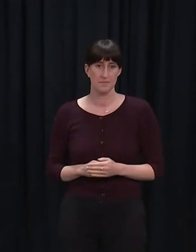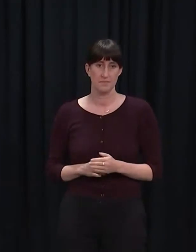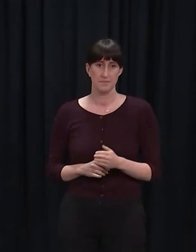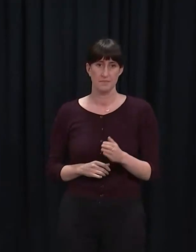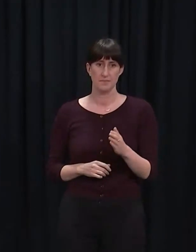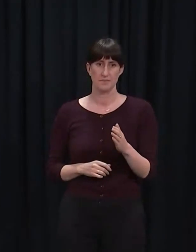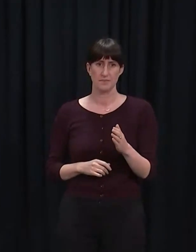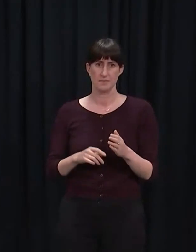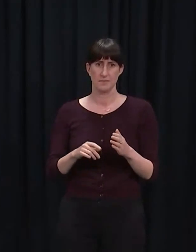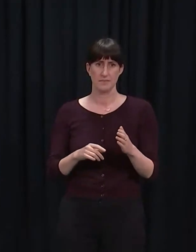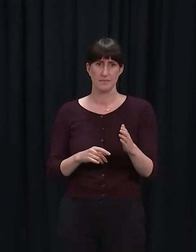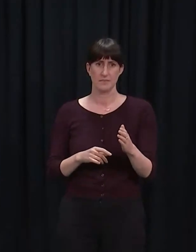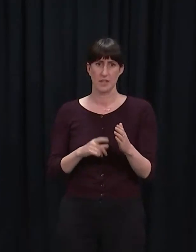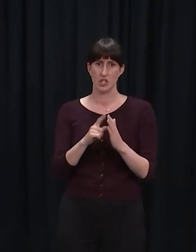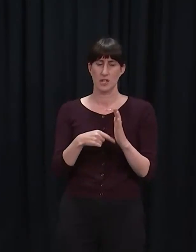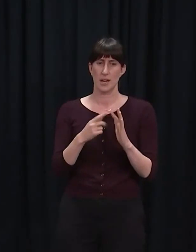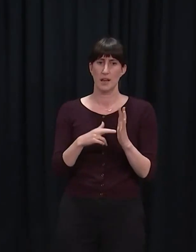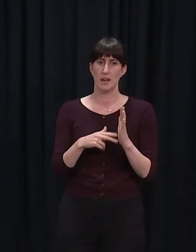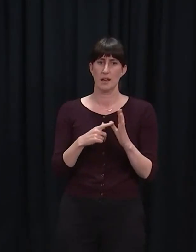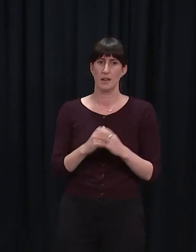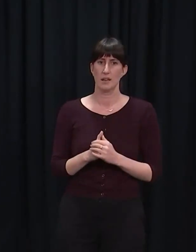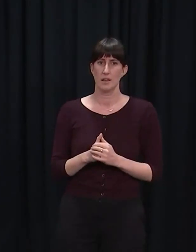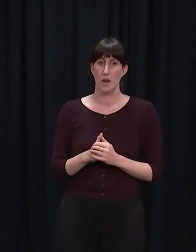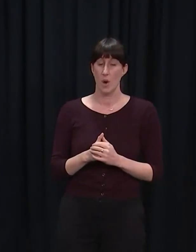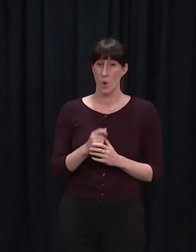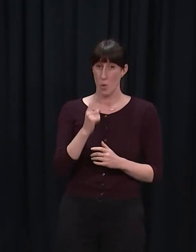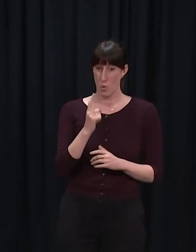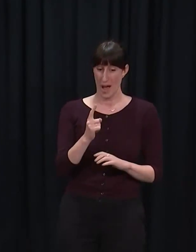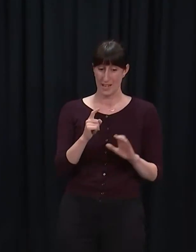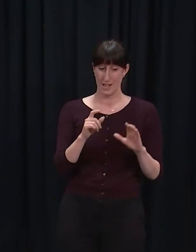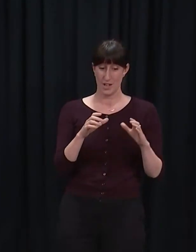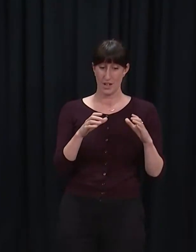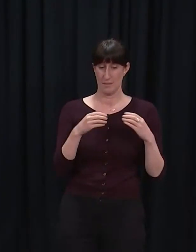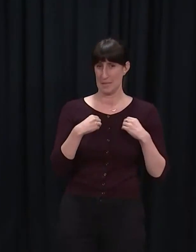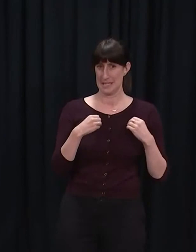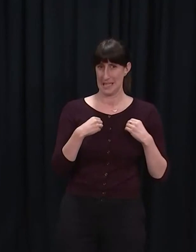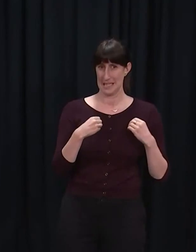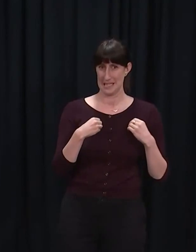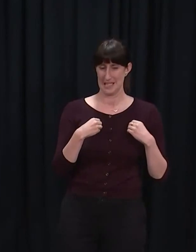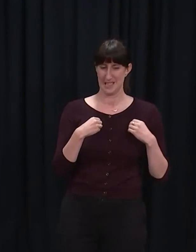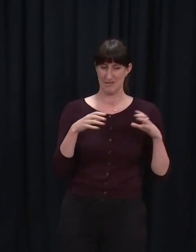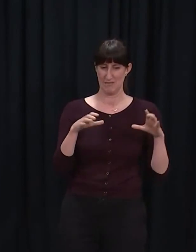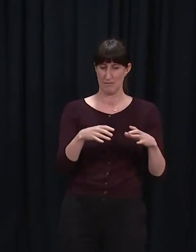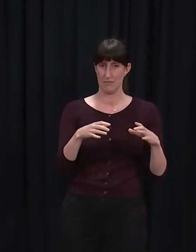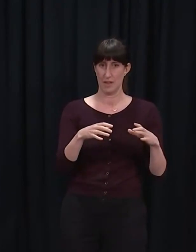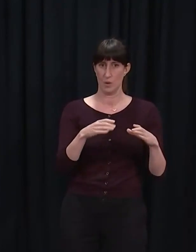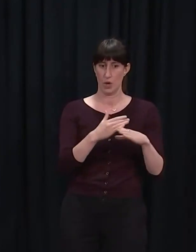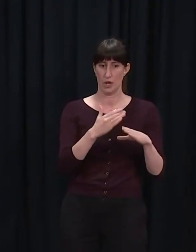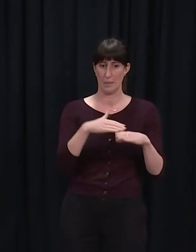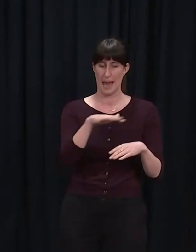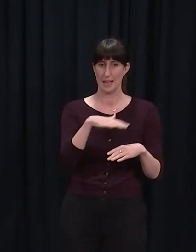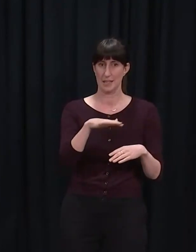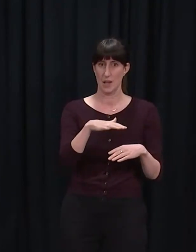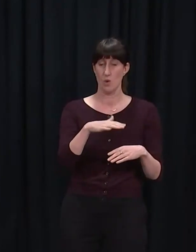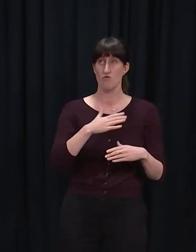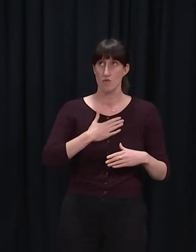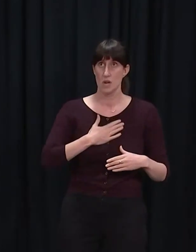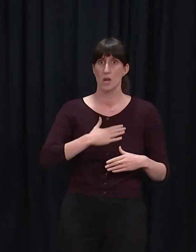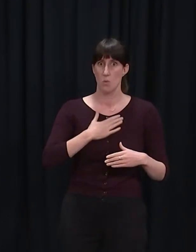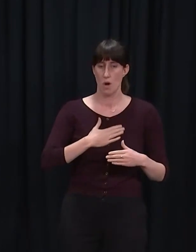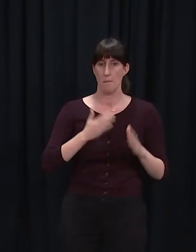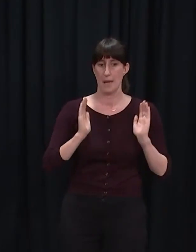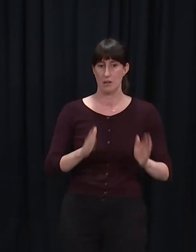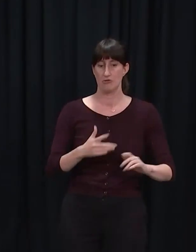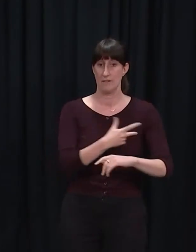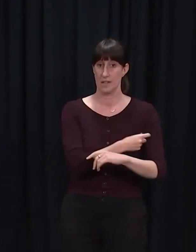sector that has been calling for it is the construction sector. They're a highly mobile workplace going into people's